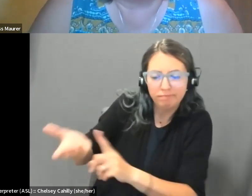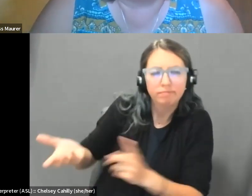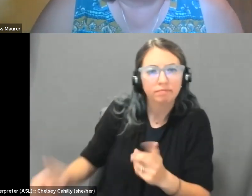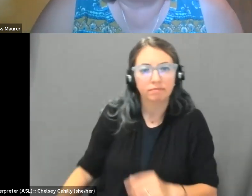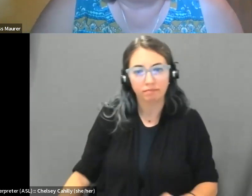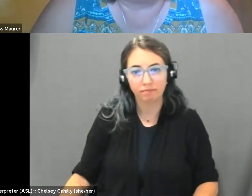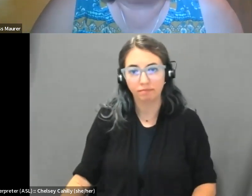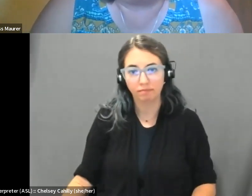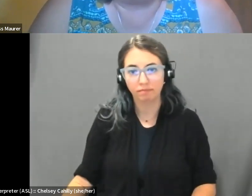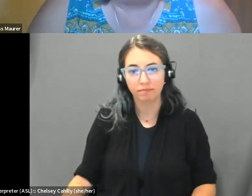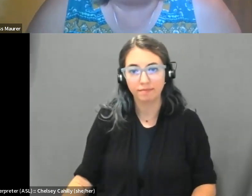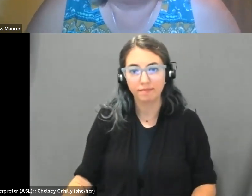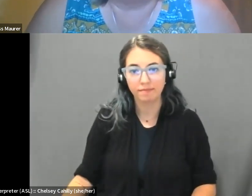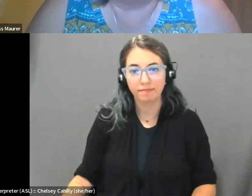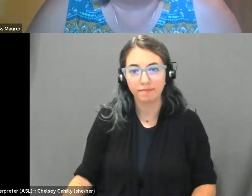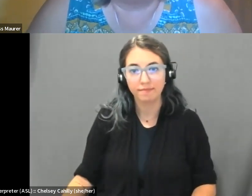Jess, do you want me to start?